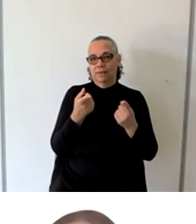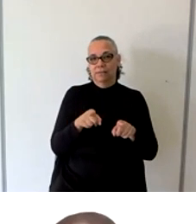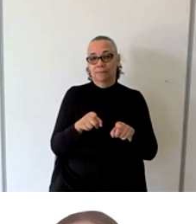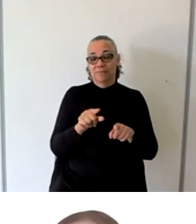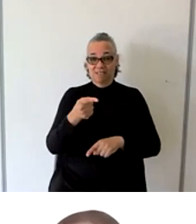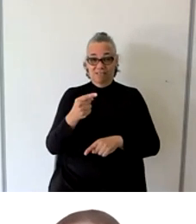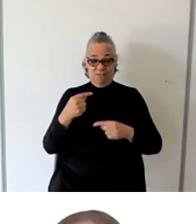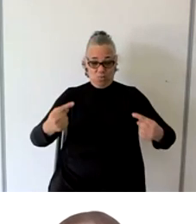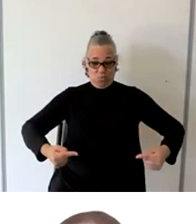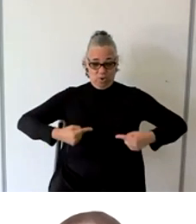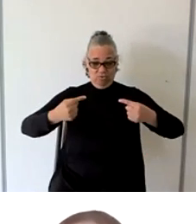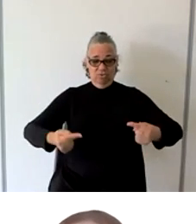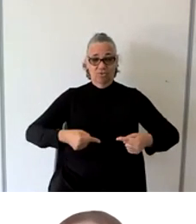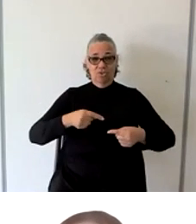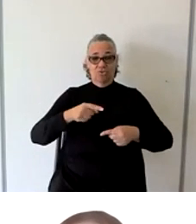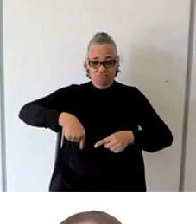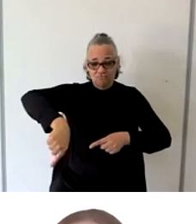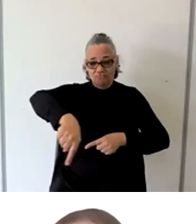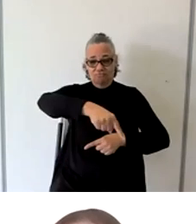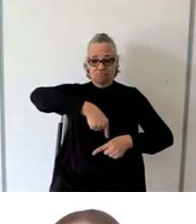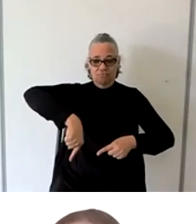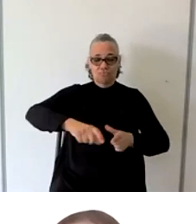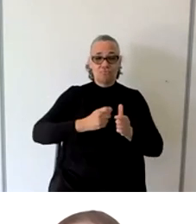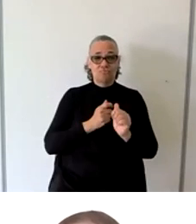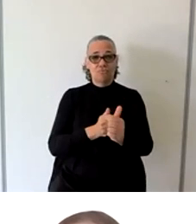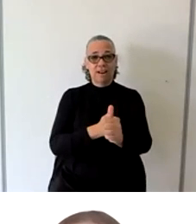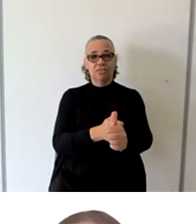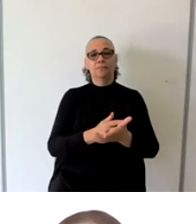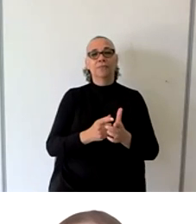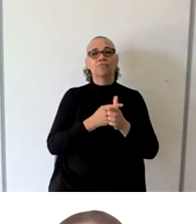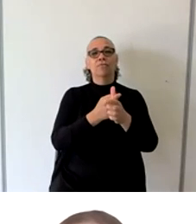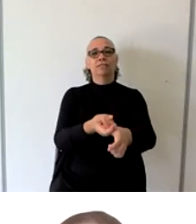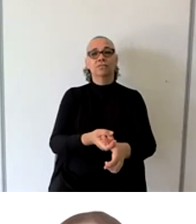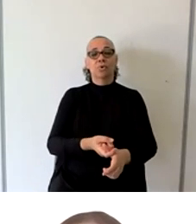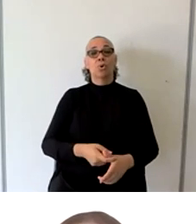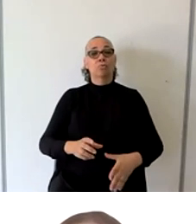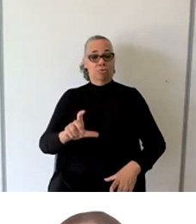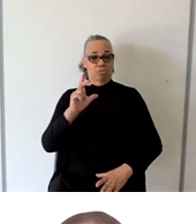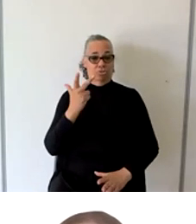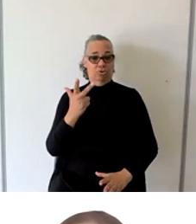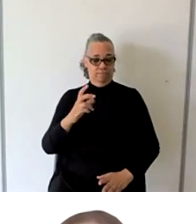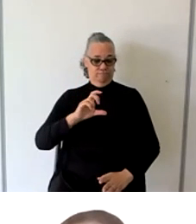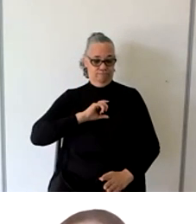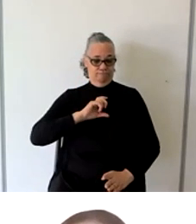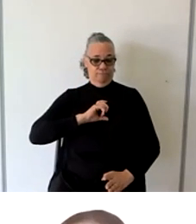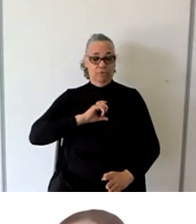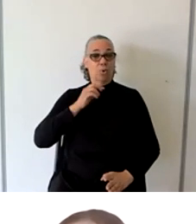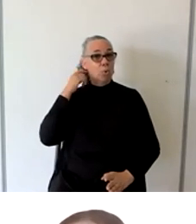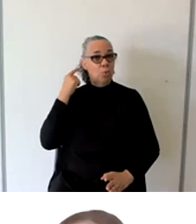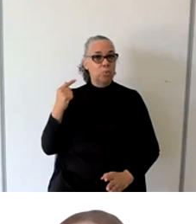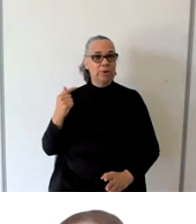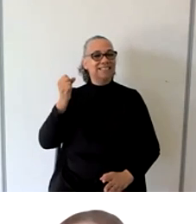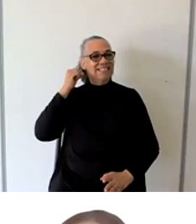track racer in Bermuda and has won 3 Parapan American Games gold medals and 1 silver medal between Toronto